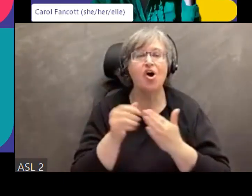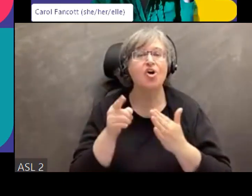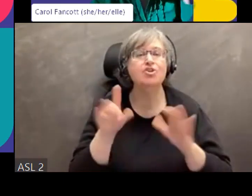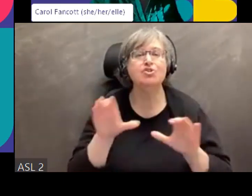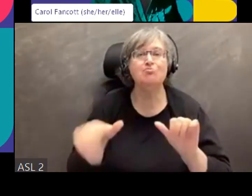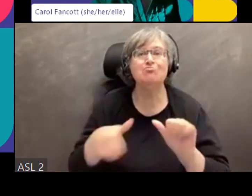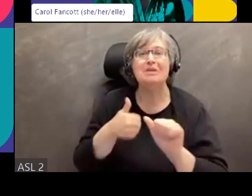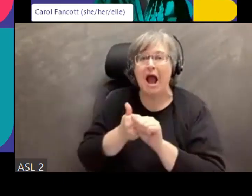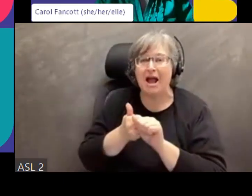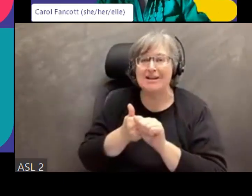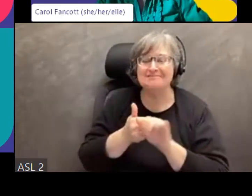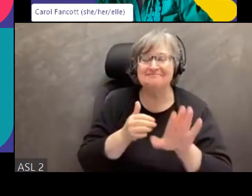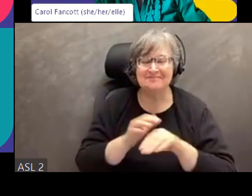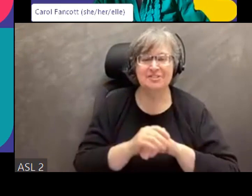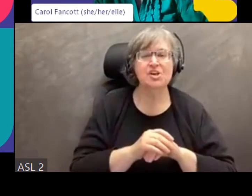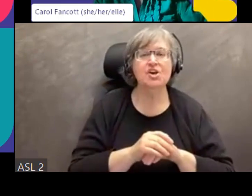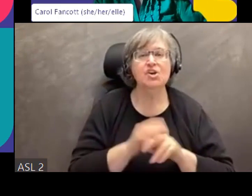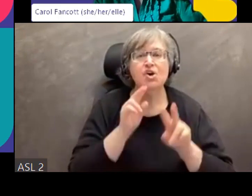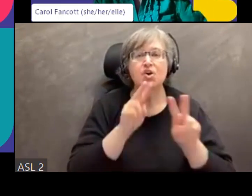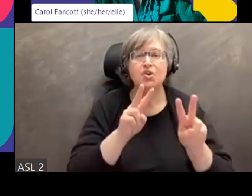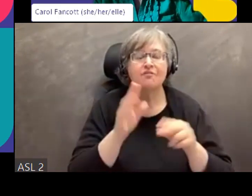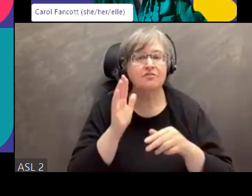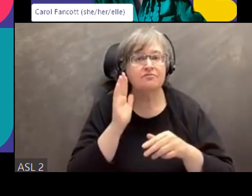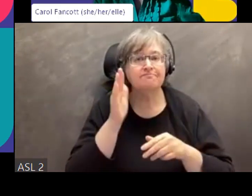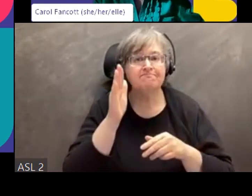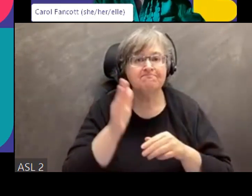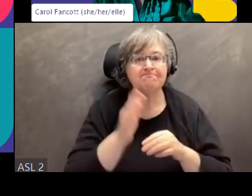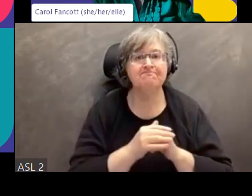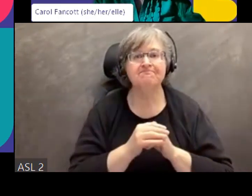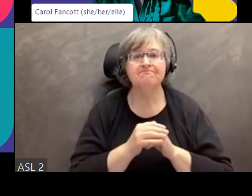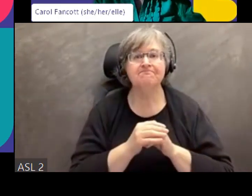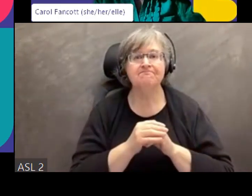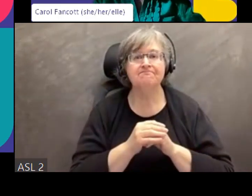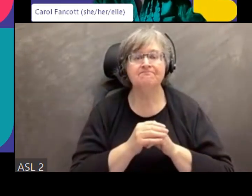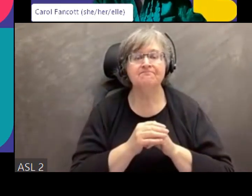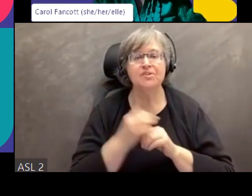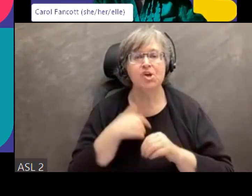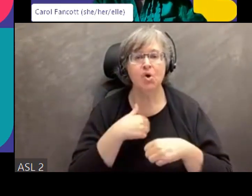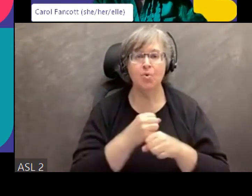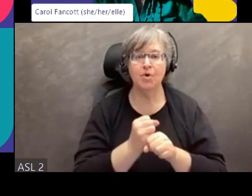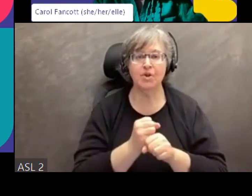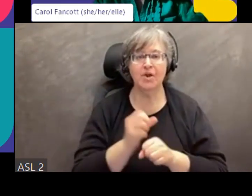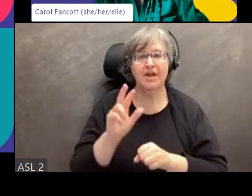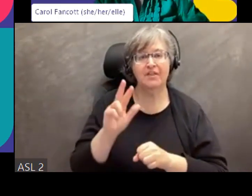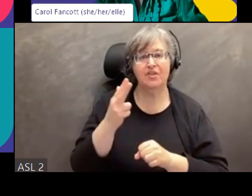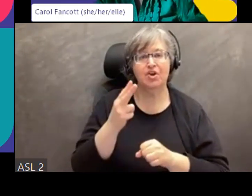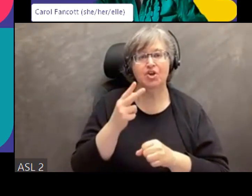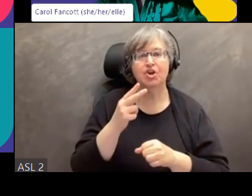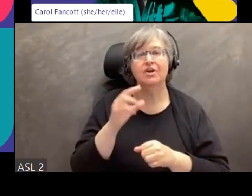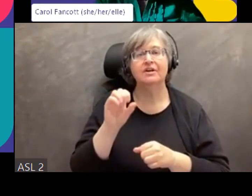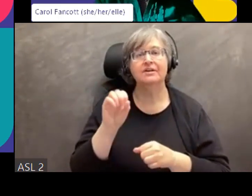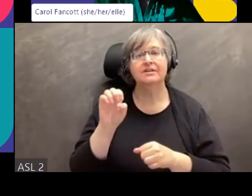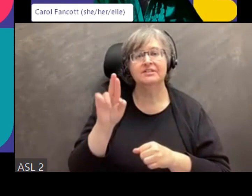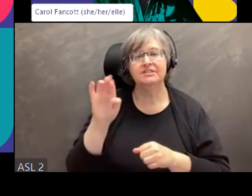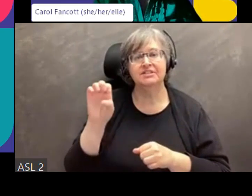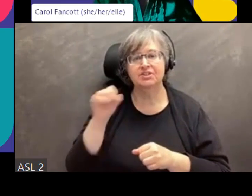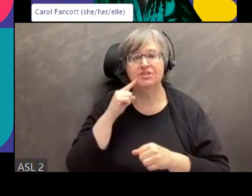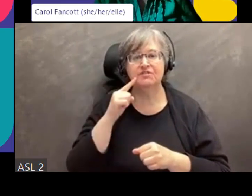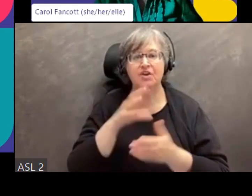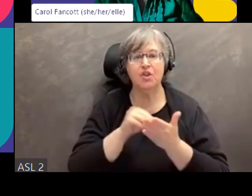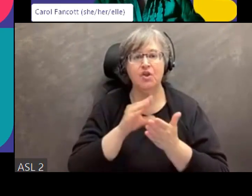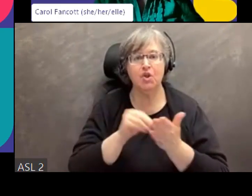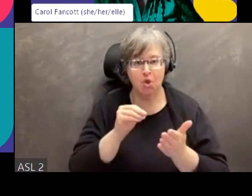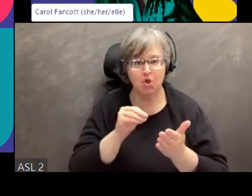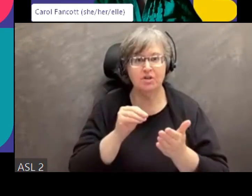for all you do behind the scenes. So looking forward to the future, we are creating a 3rd series for this